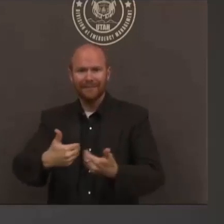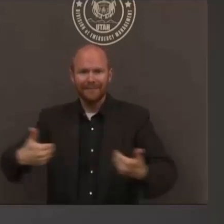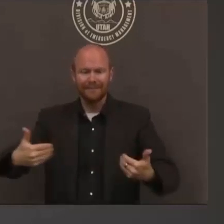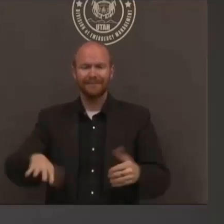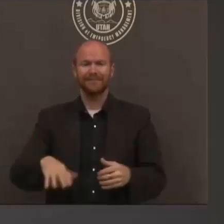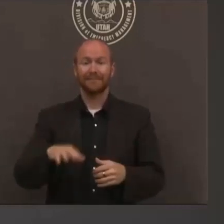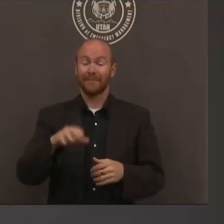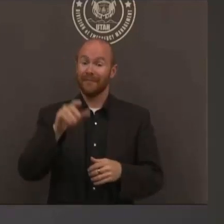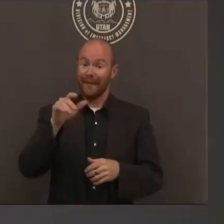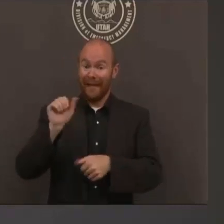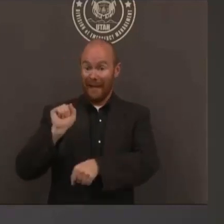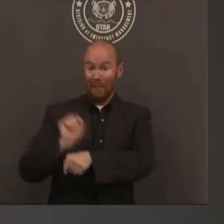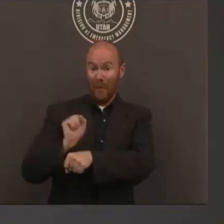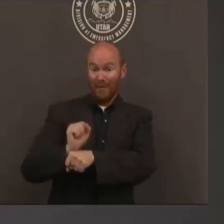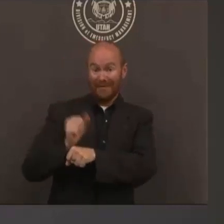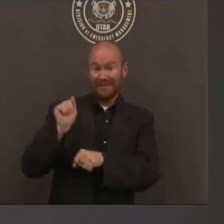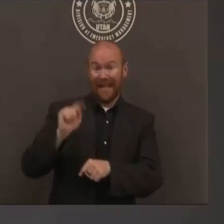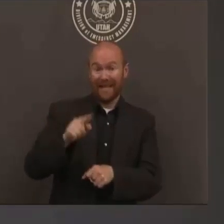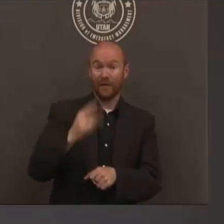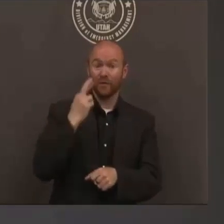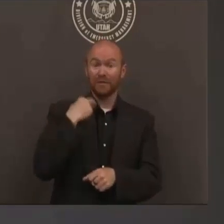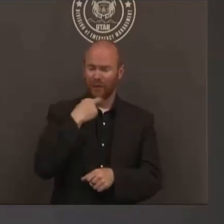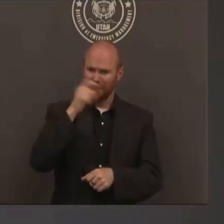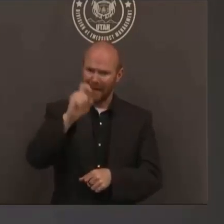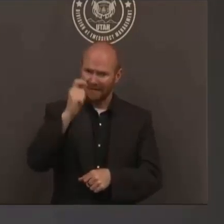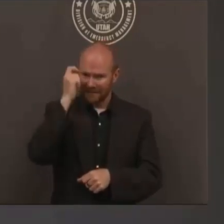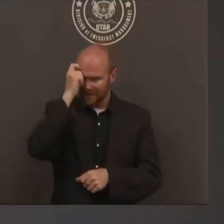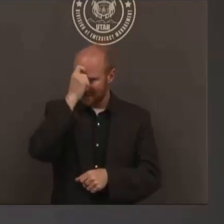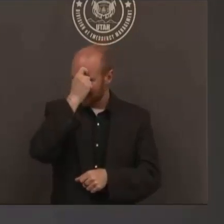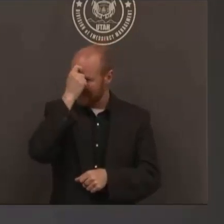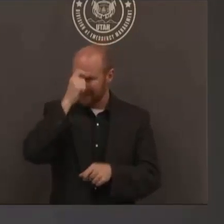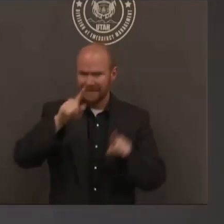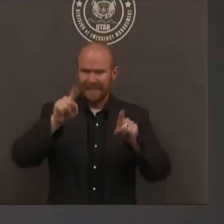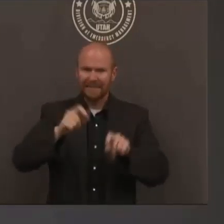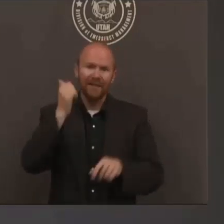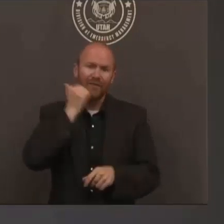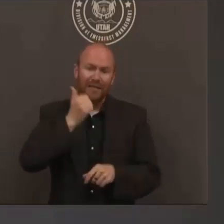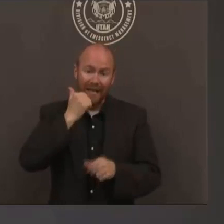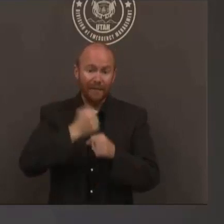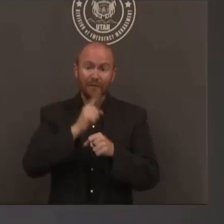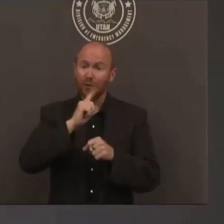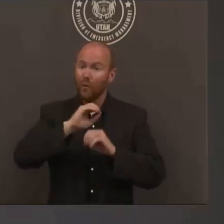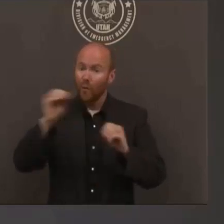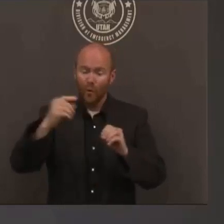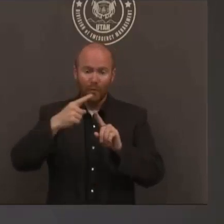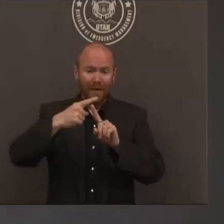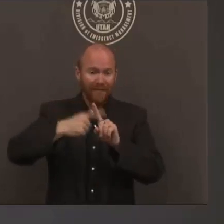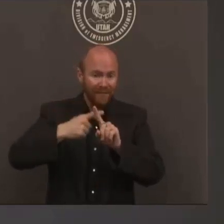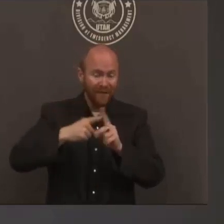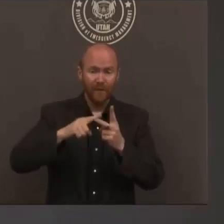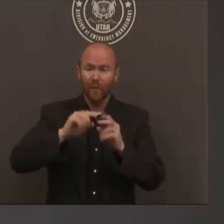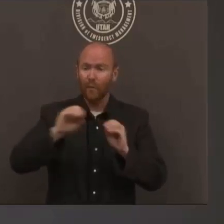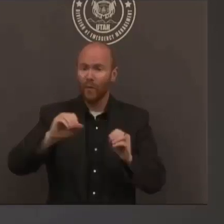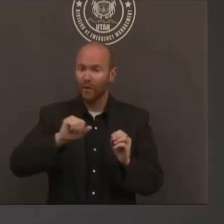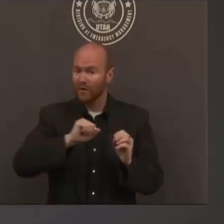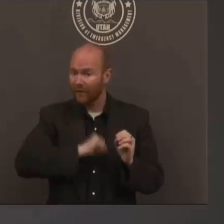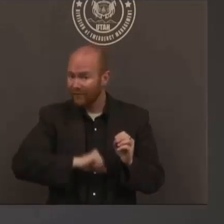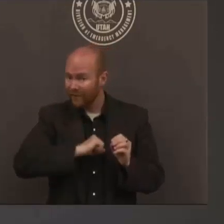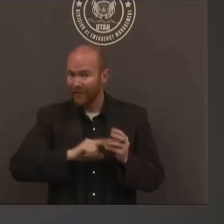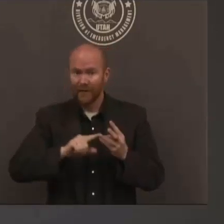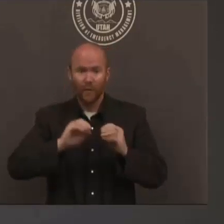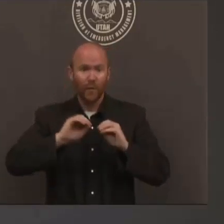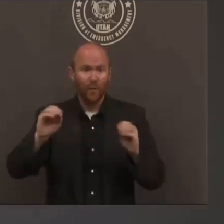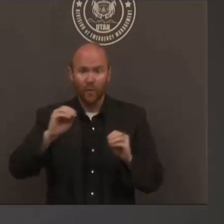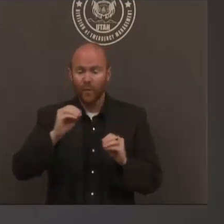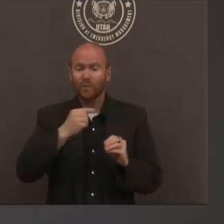that the employees are screened when they come to work for fever, ask about if they have any